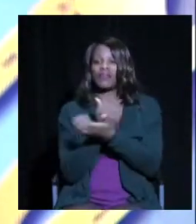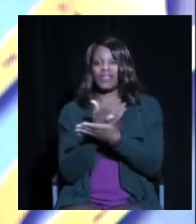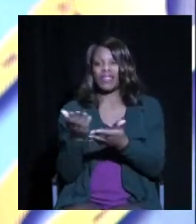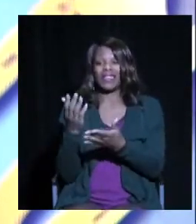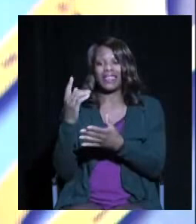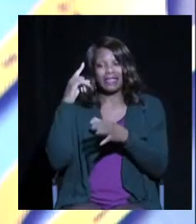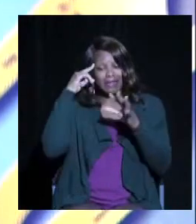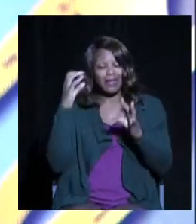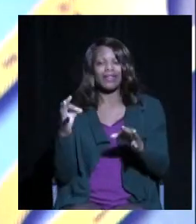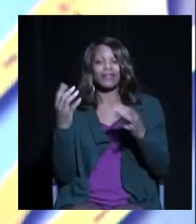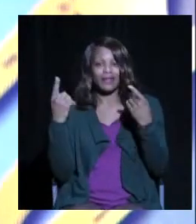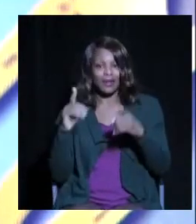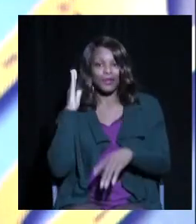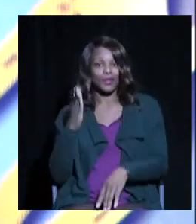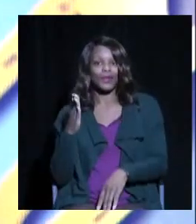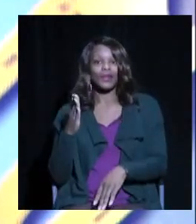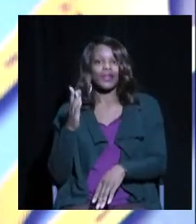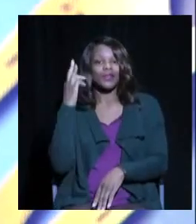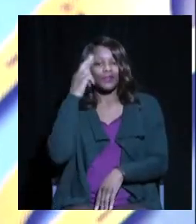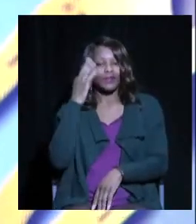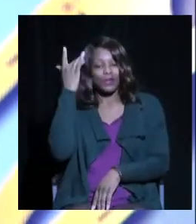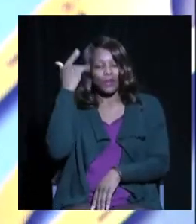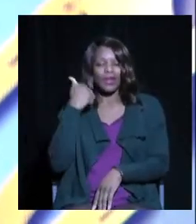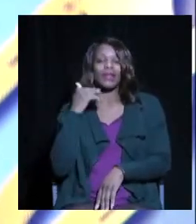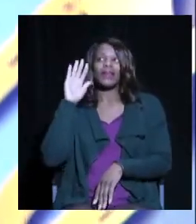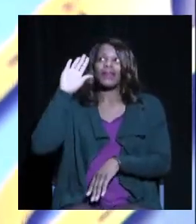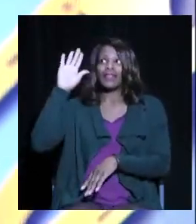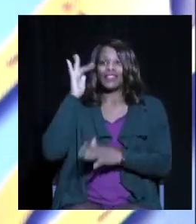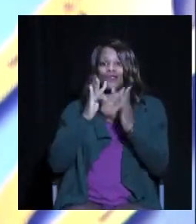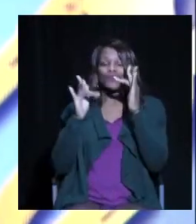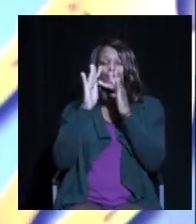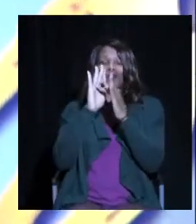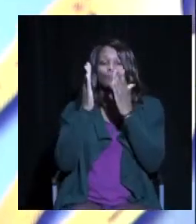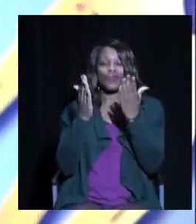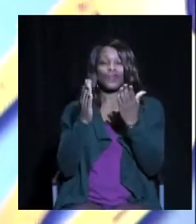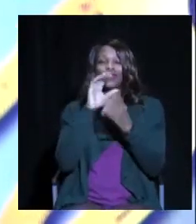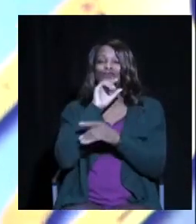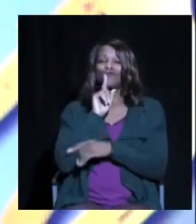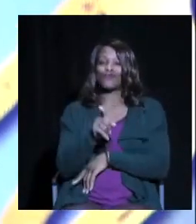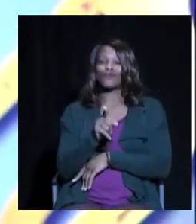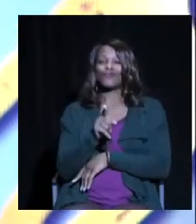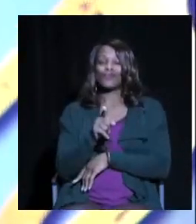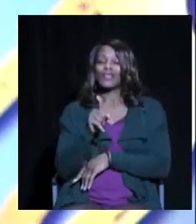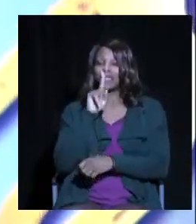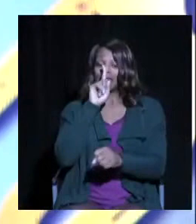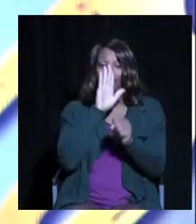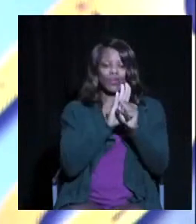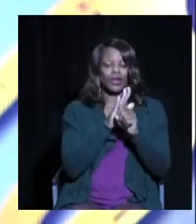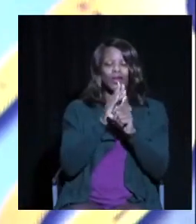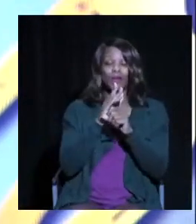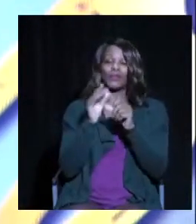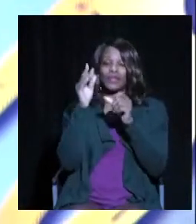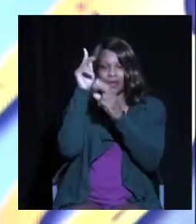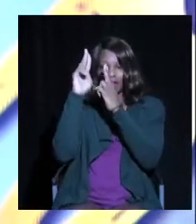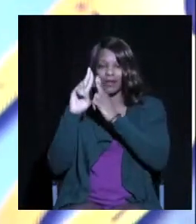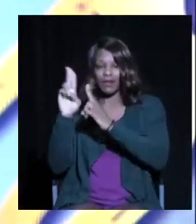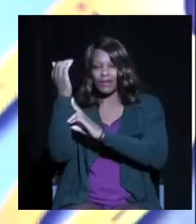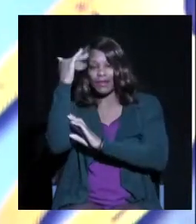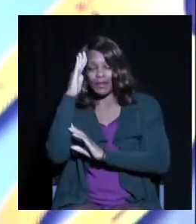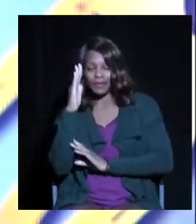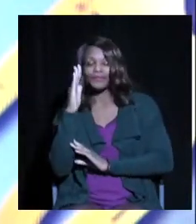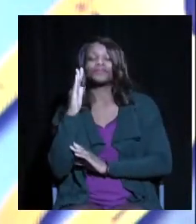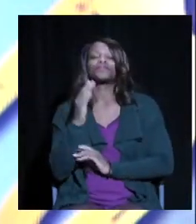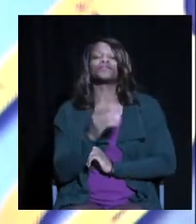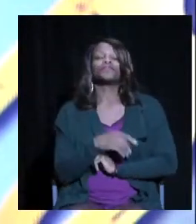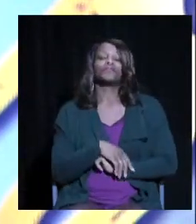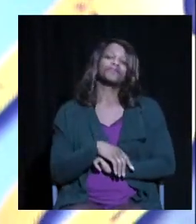what happens. This is why his word never comes back void. Right, he is a promise-keeping God. In the chapter before, Zechariah is